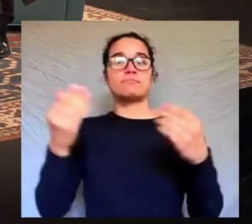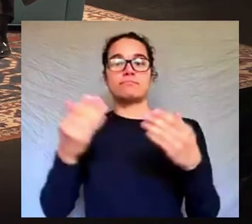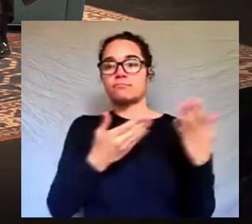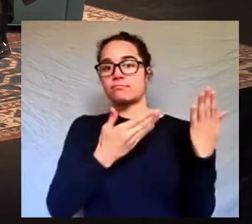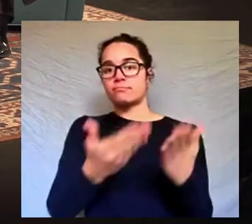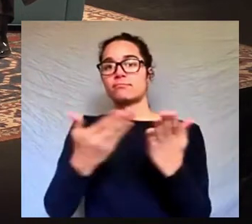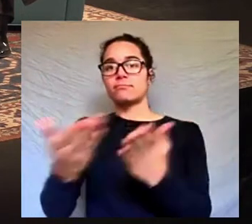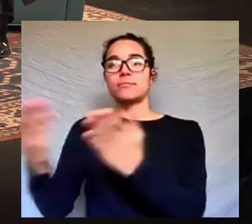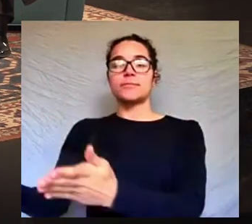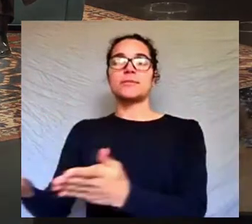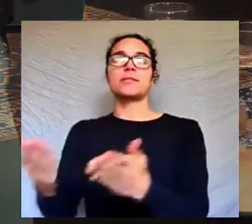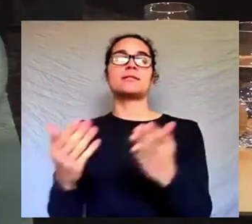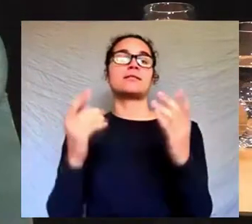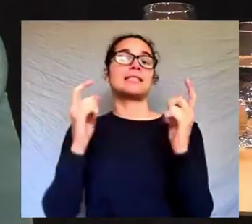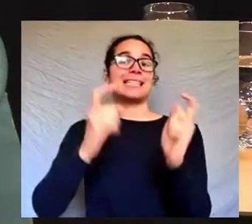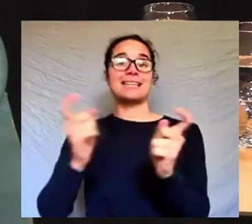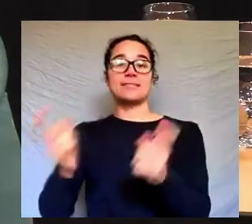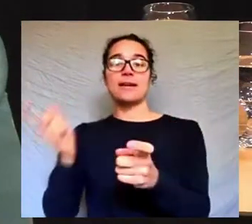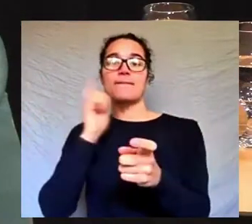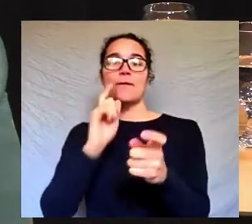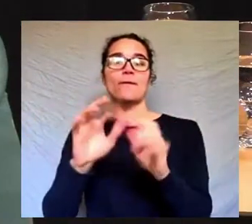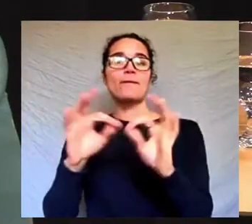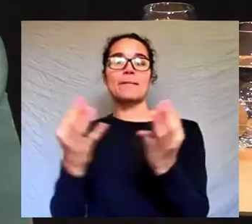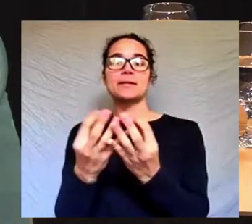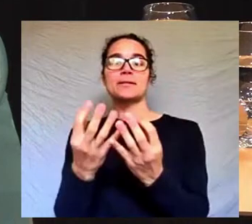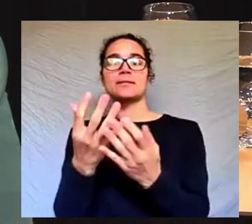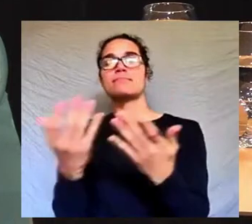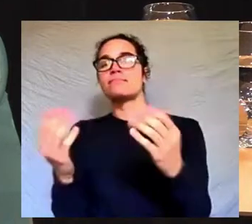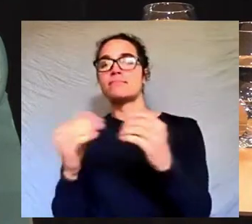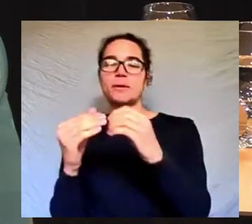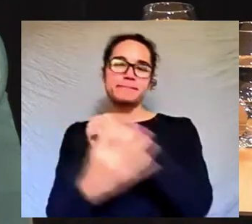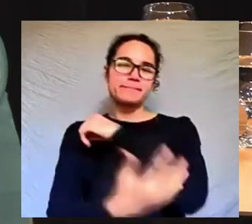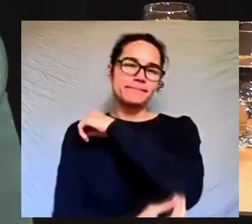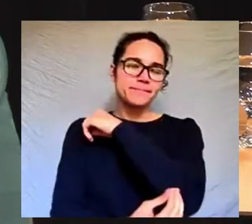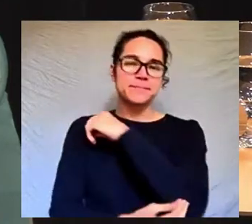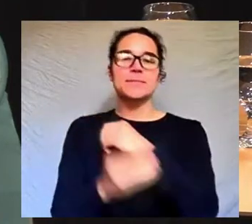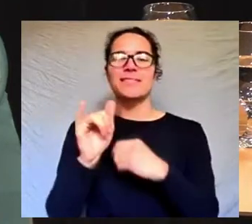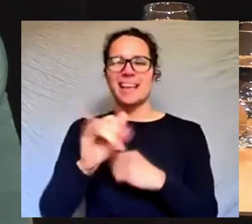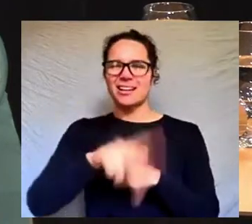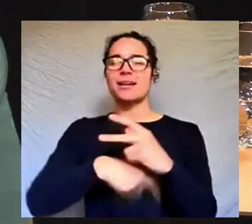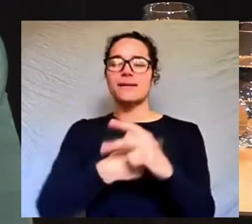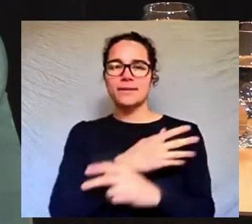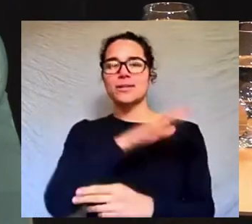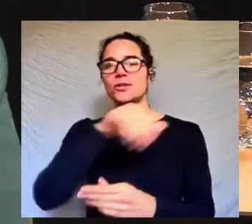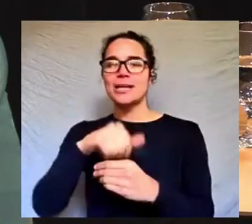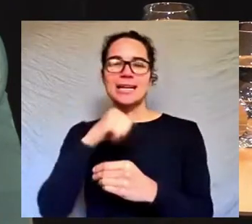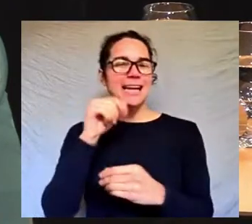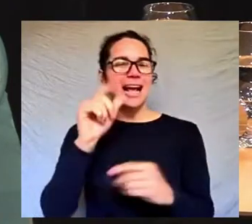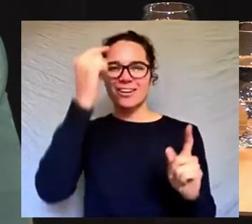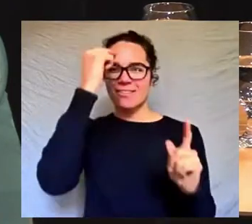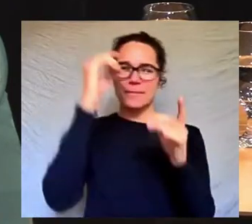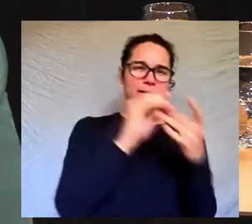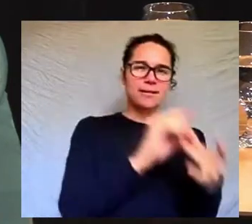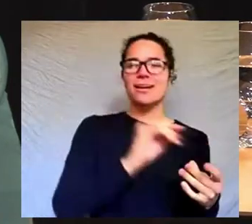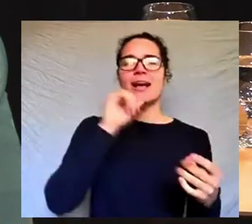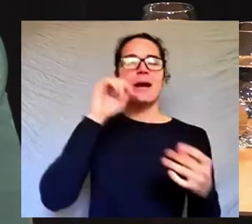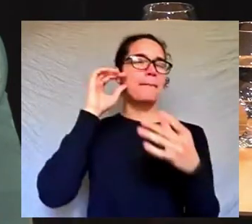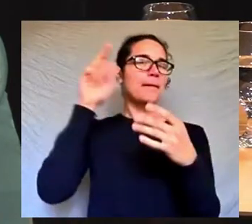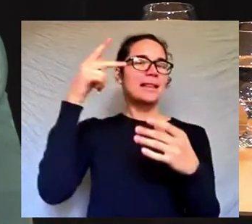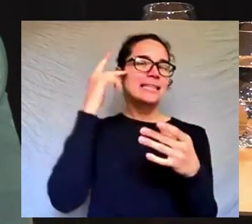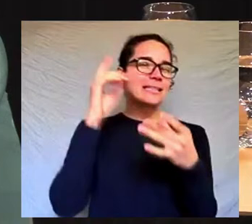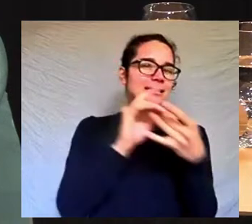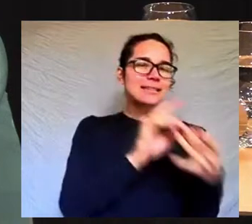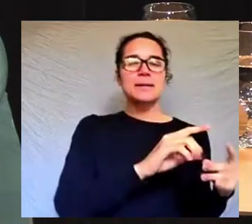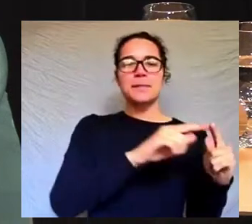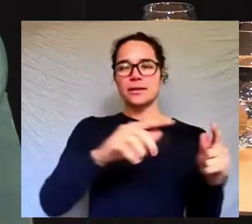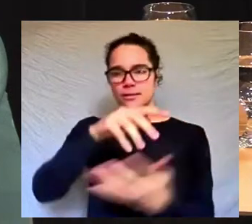those things, I think, that kind of engagement in the community that's not governmental or political, but that's rooted in our community, that's